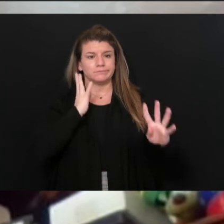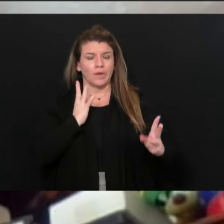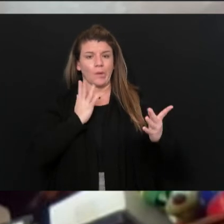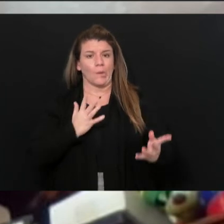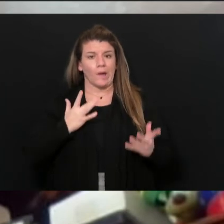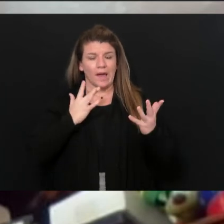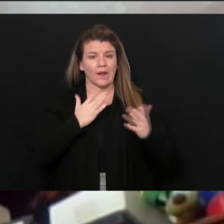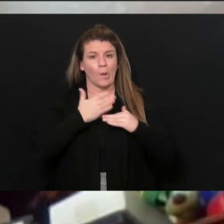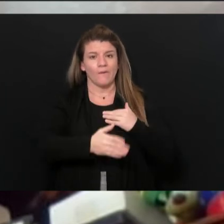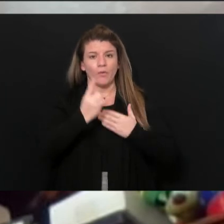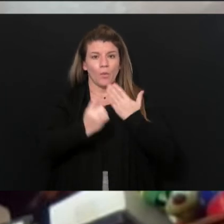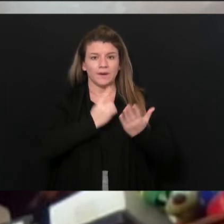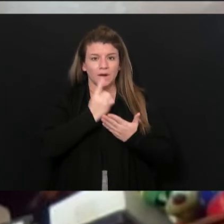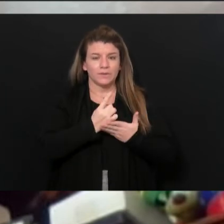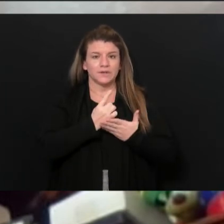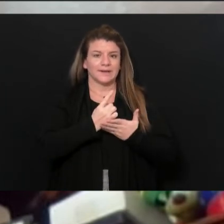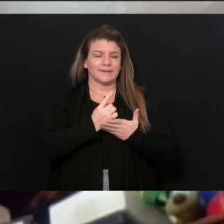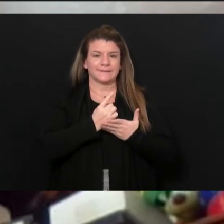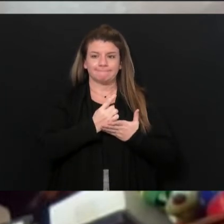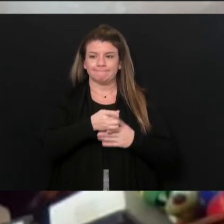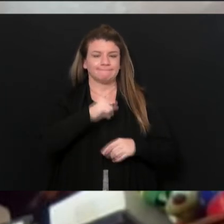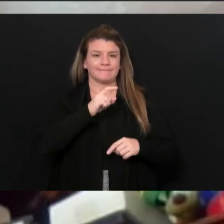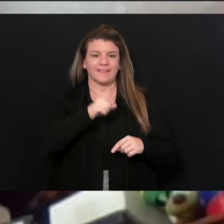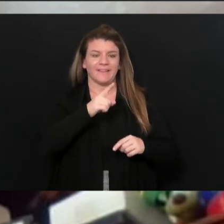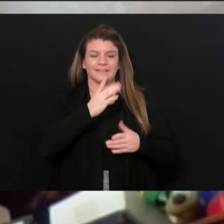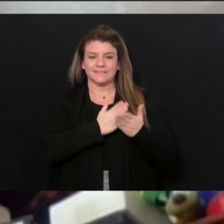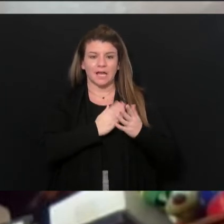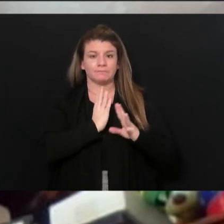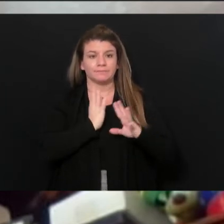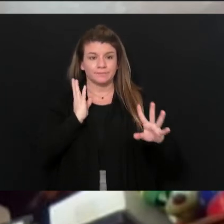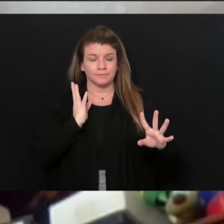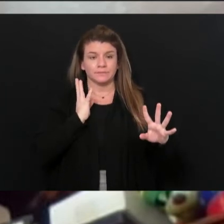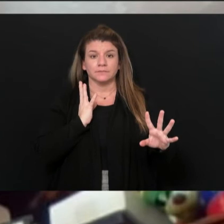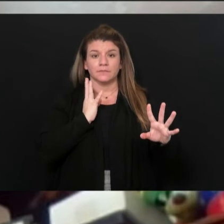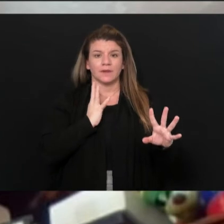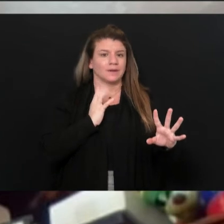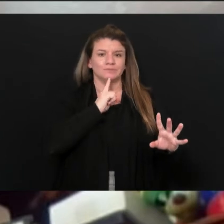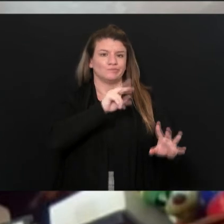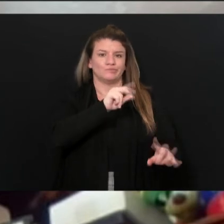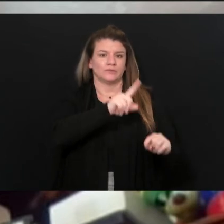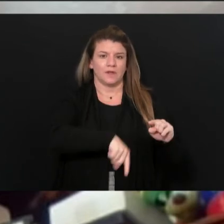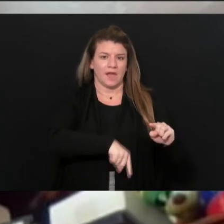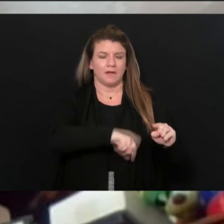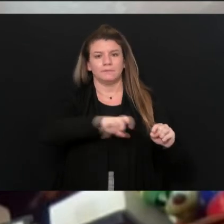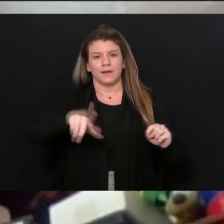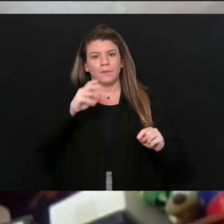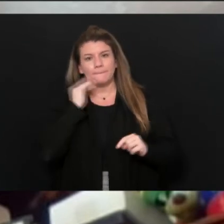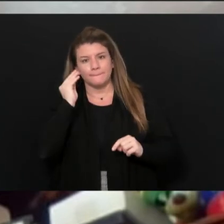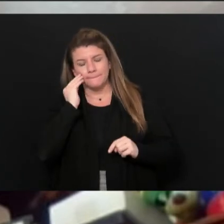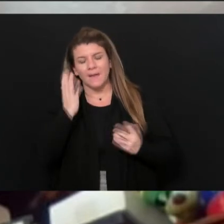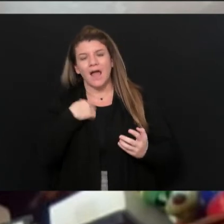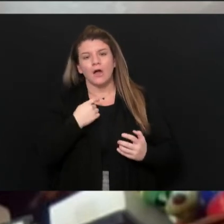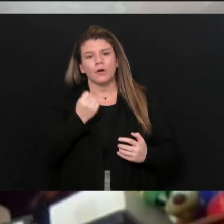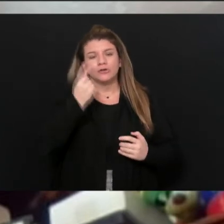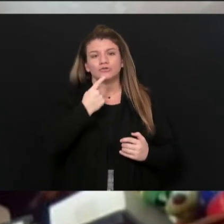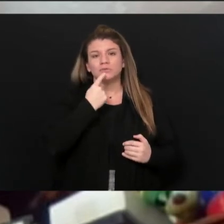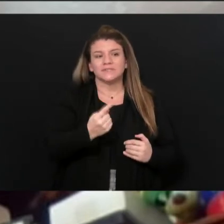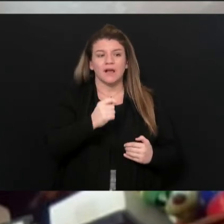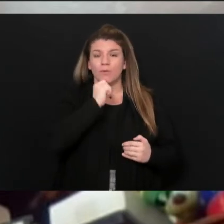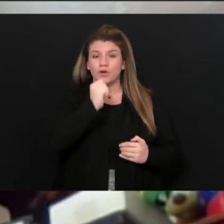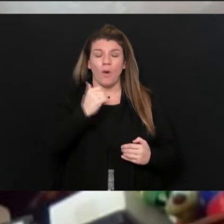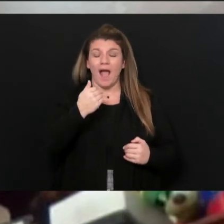hour and being turned away without getting the vaccine. And I understand you've said that you don't have as much